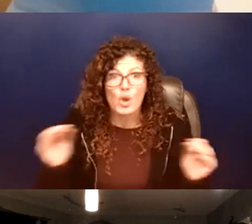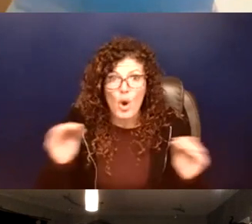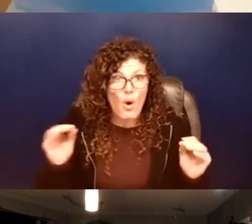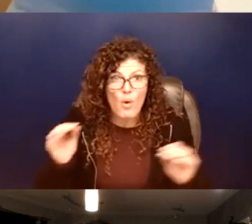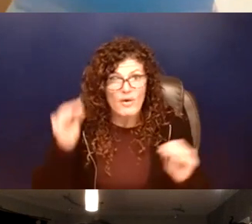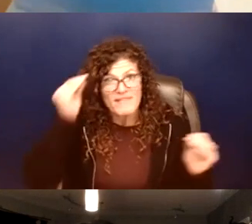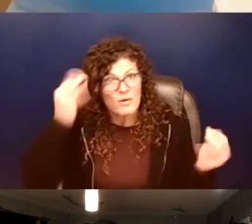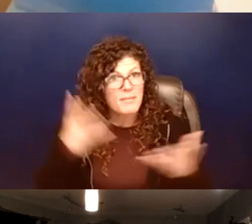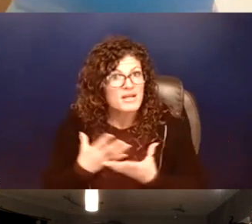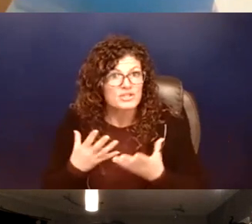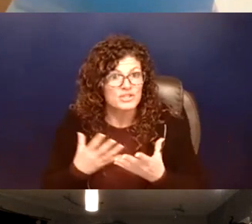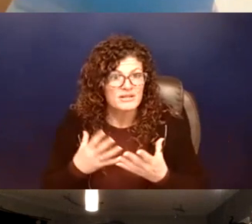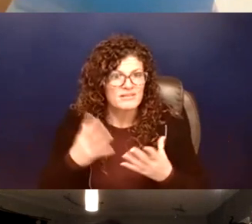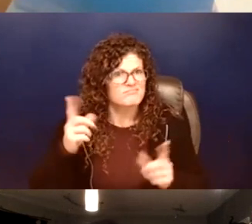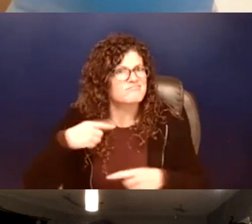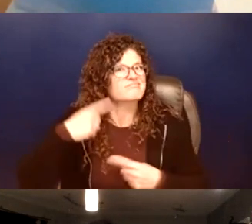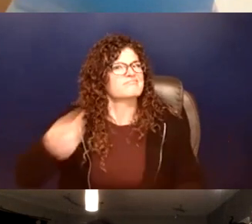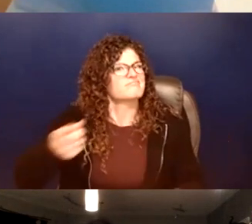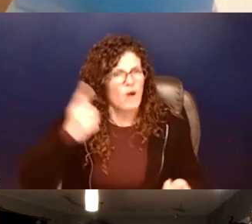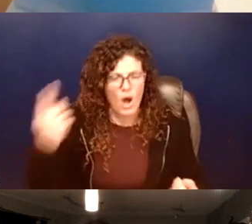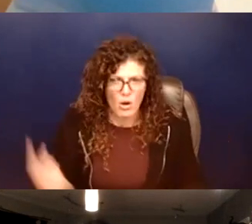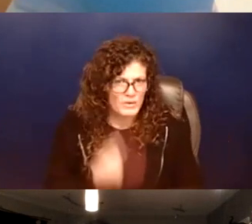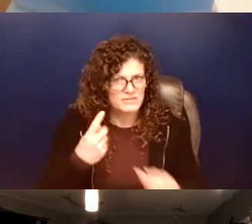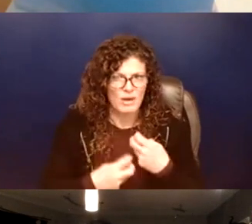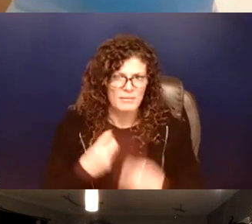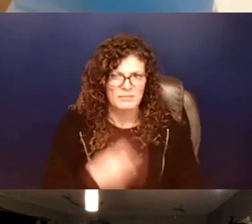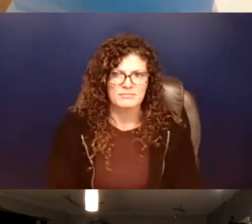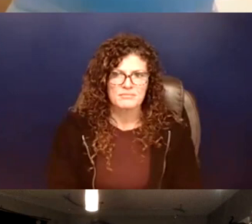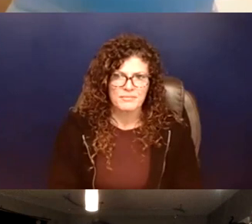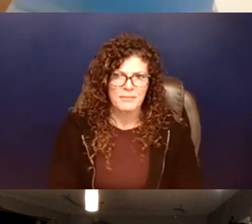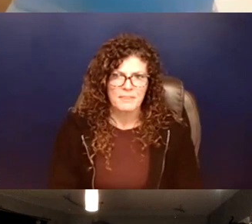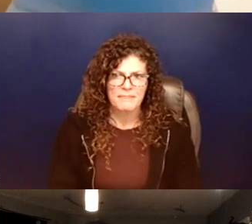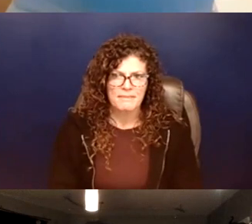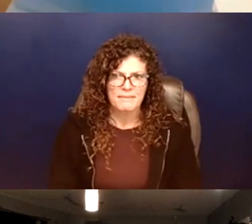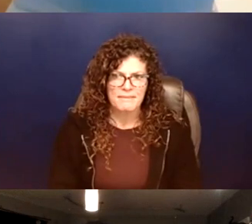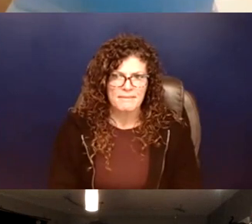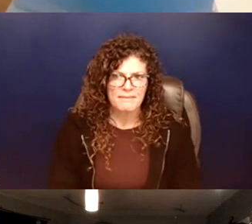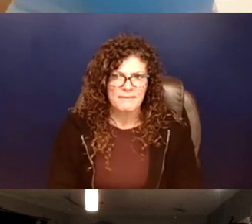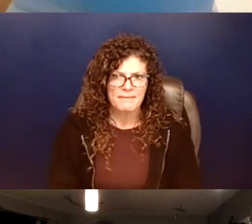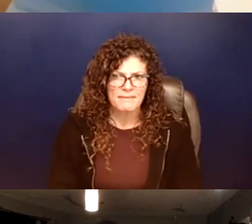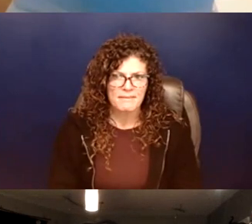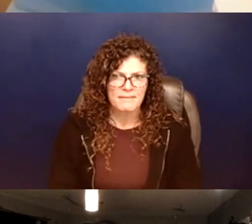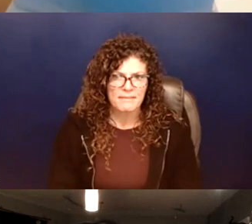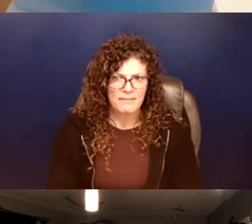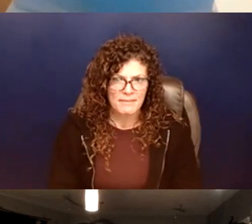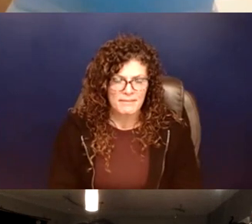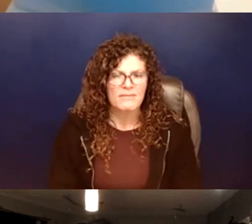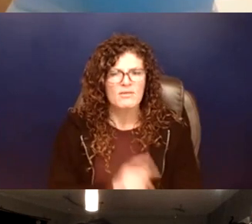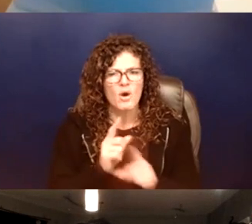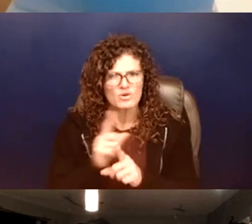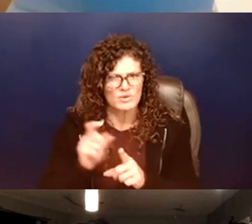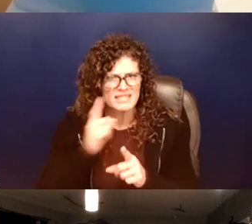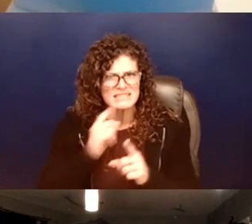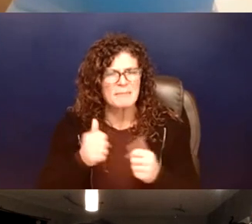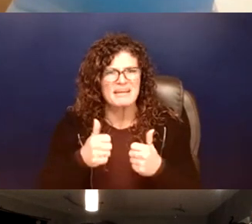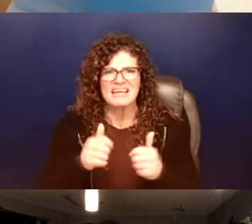recurring problem my entire time at BPS. The superintendent also needs to be an excellent communicator and